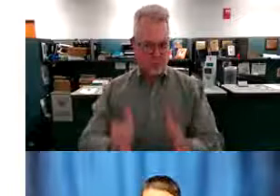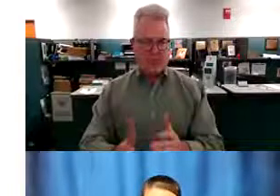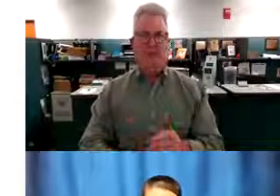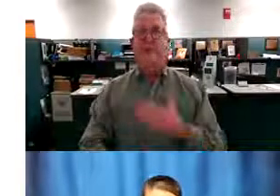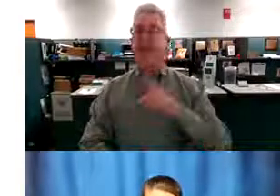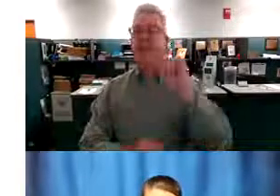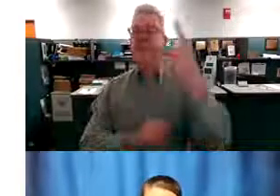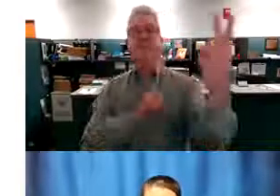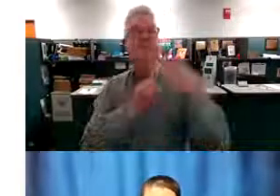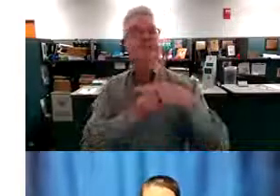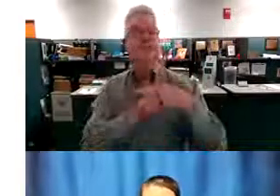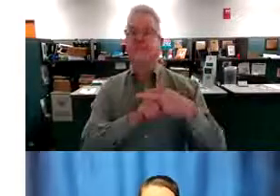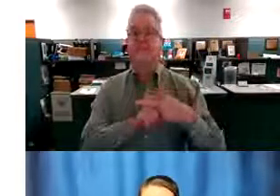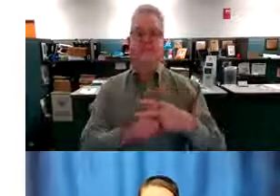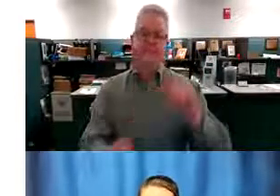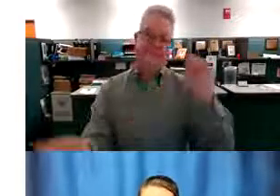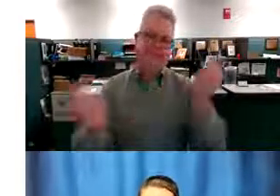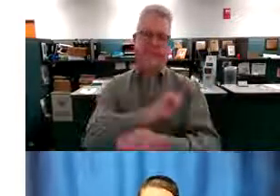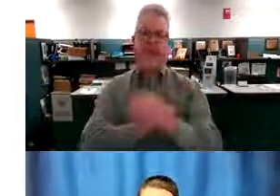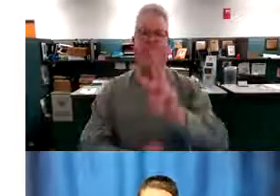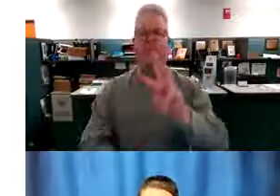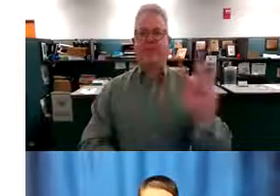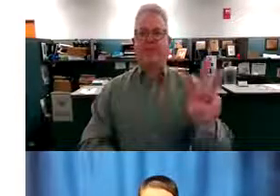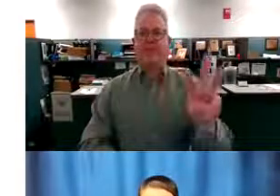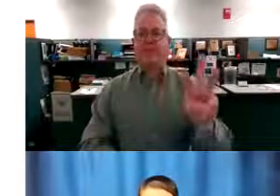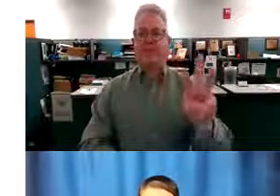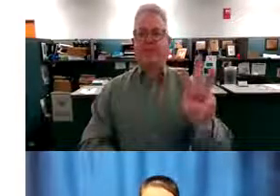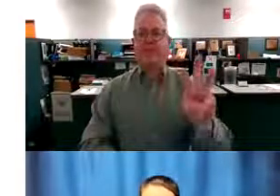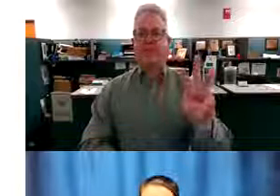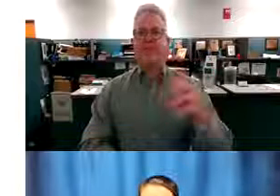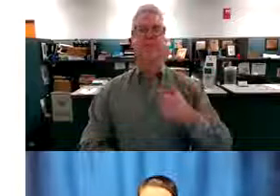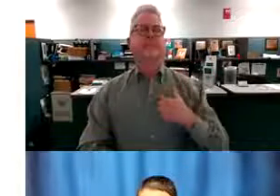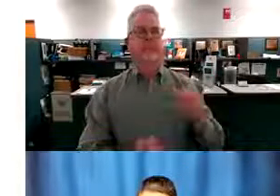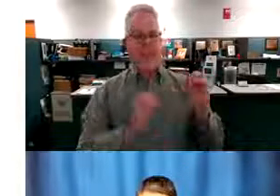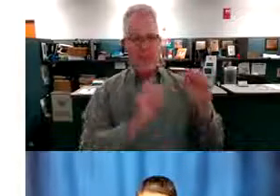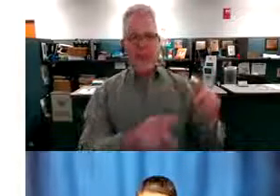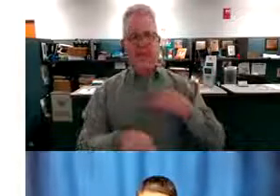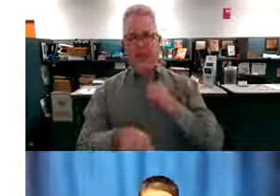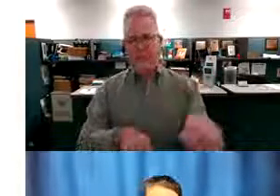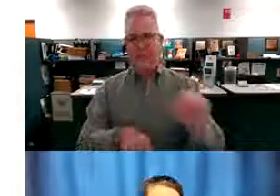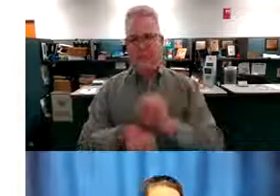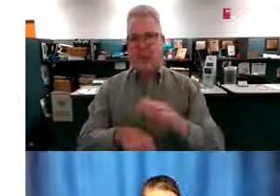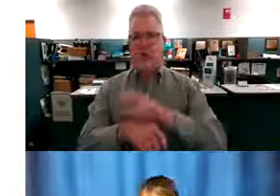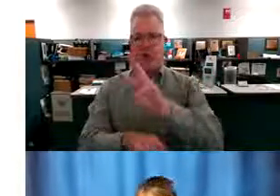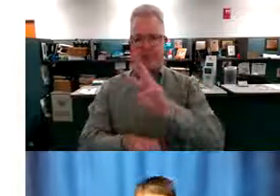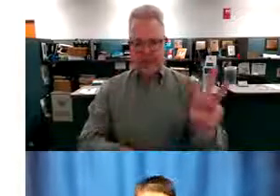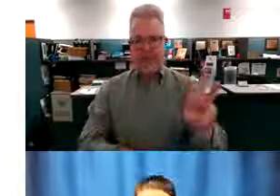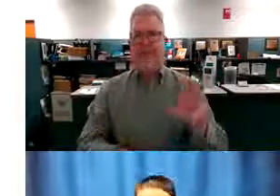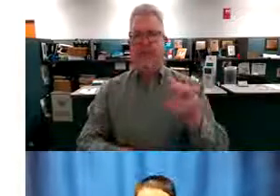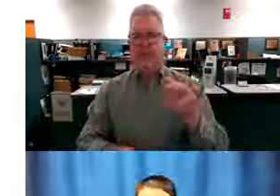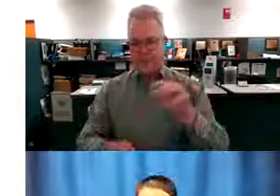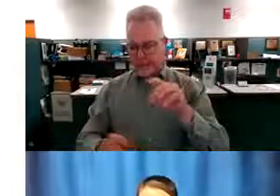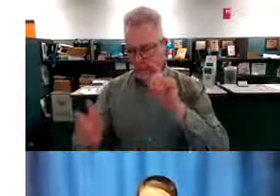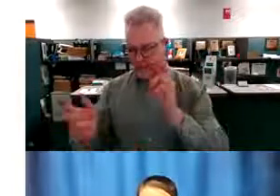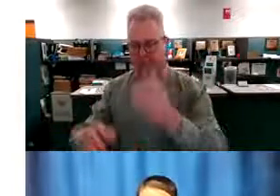that time, part-time. So the first assignment that I had was to change the website. I said, all right, so I got to